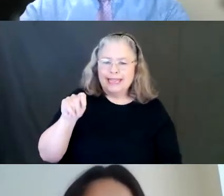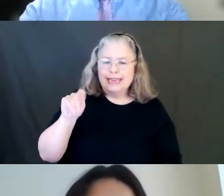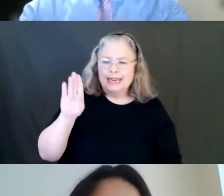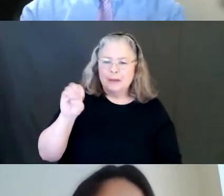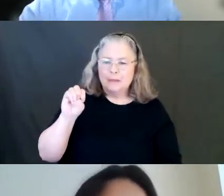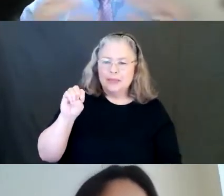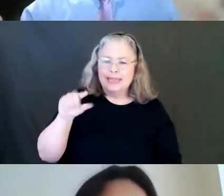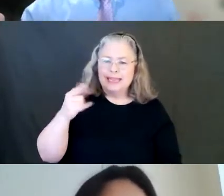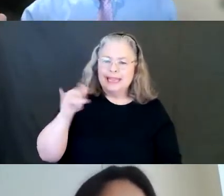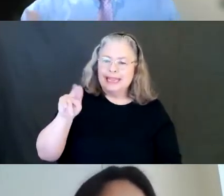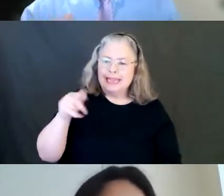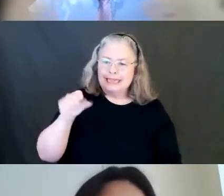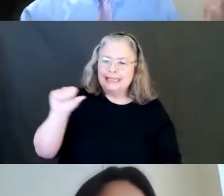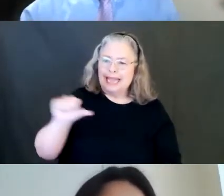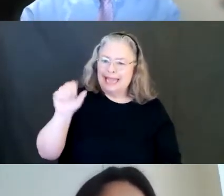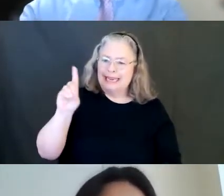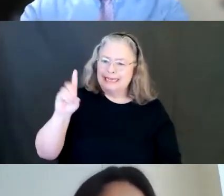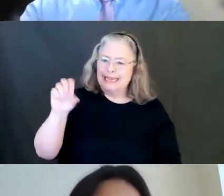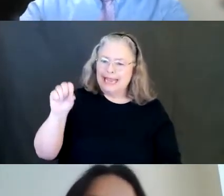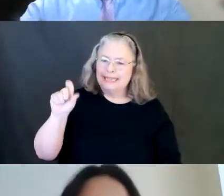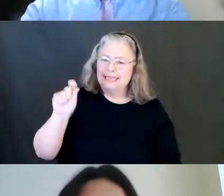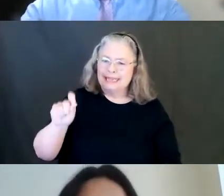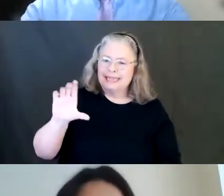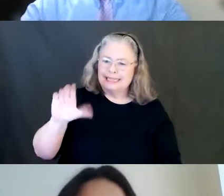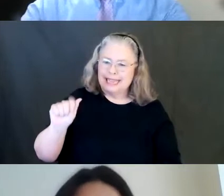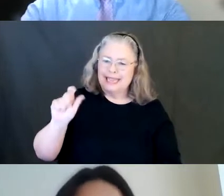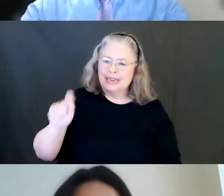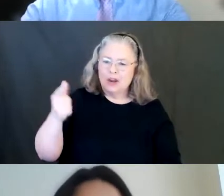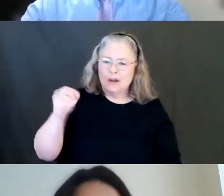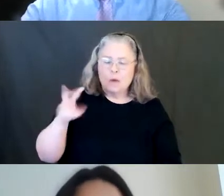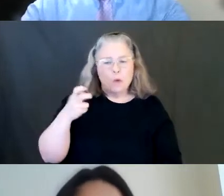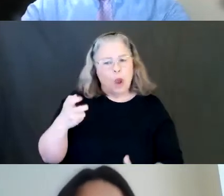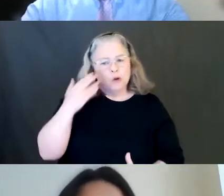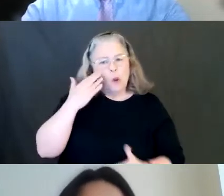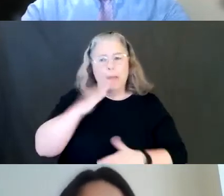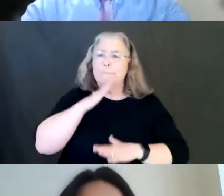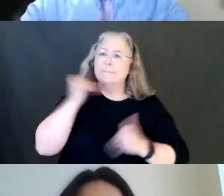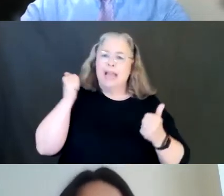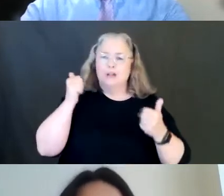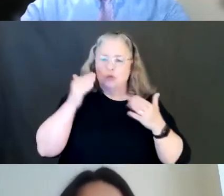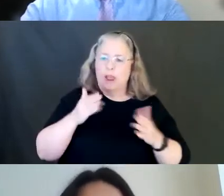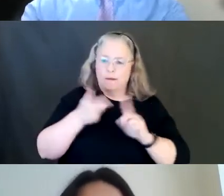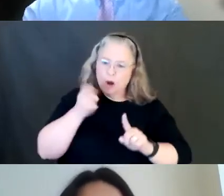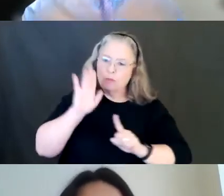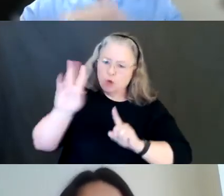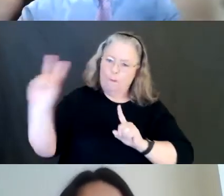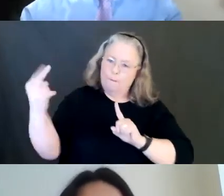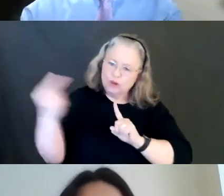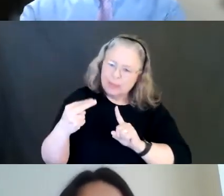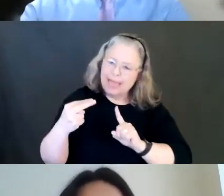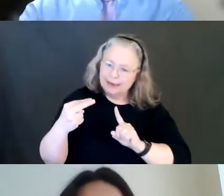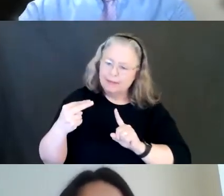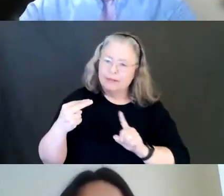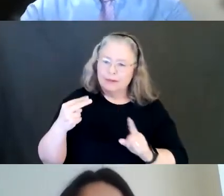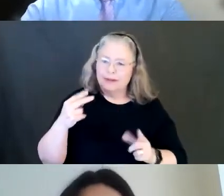thebrilliantbeginnings@dss.ca.gov, because we want to know, of course, what is the best way from your perspective to hear from you, on top of the